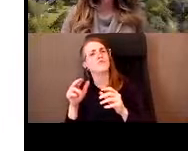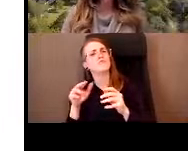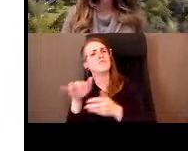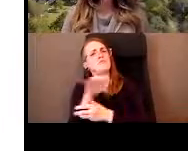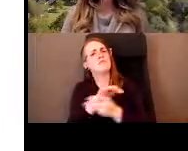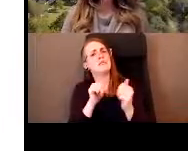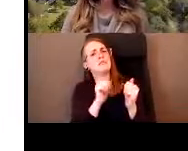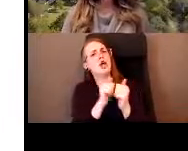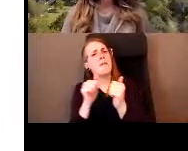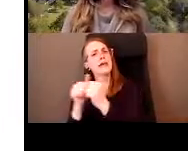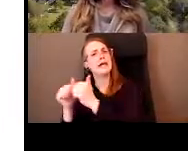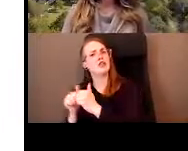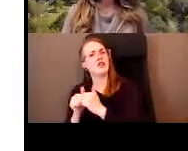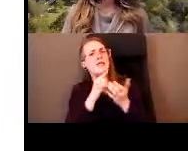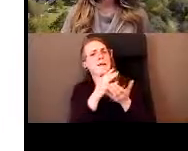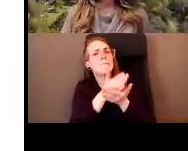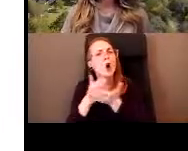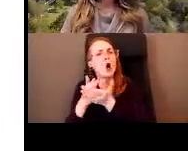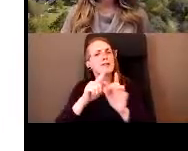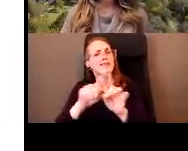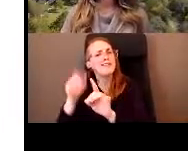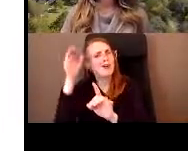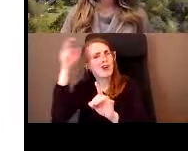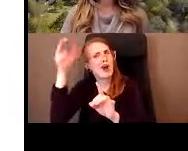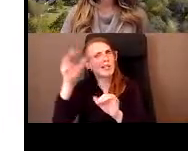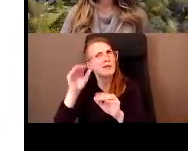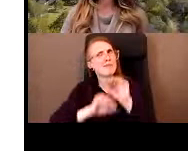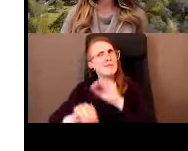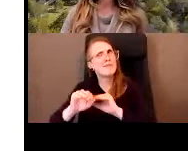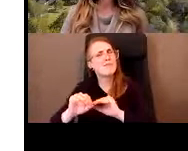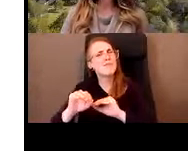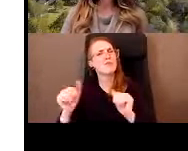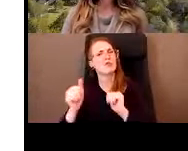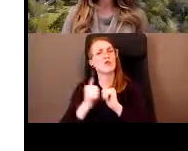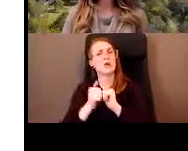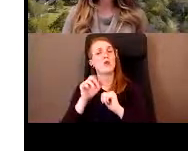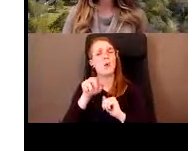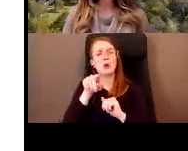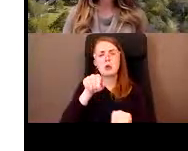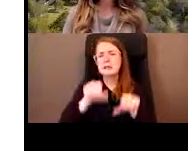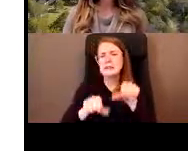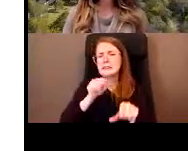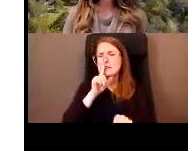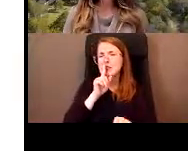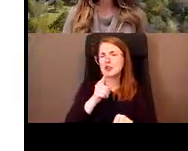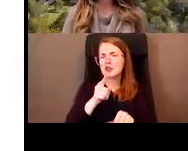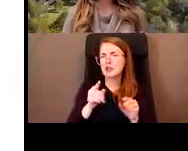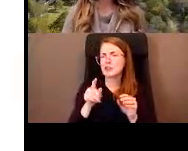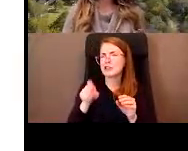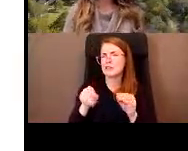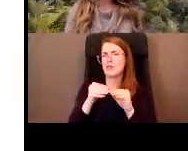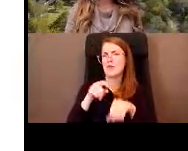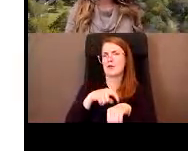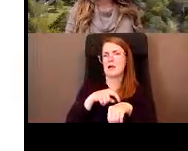from the concepts? Or are you really not sure? You'd like to more time to study these plans?